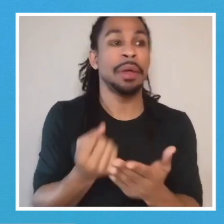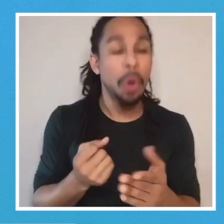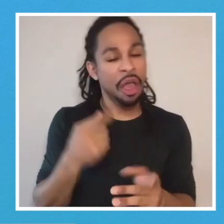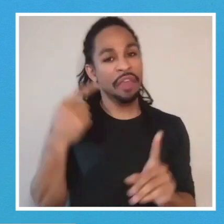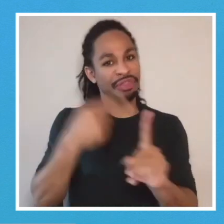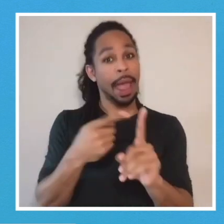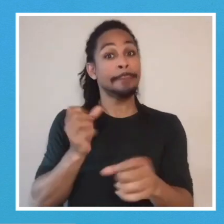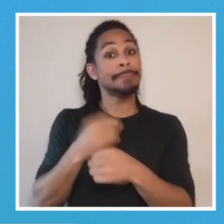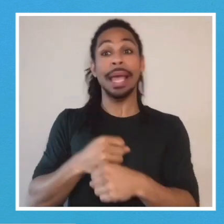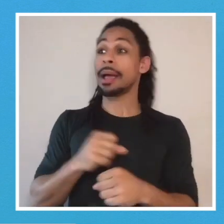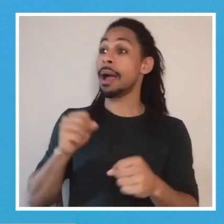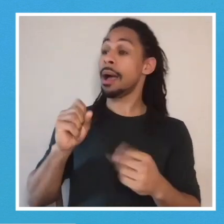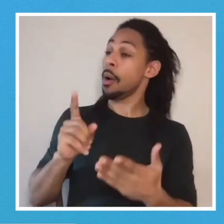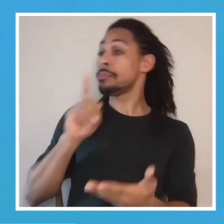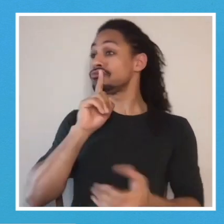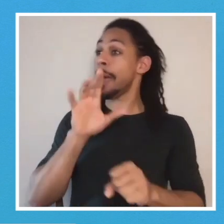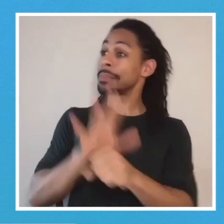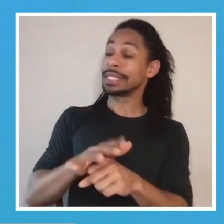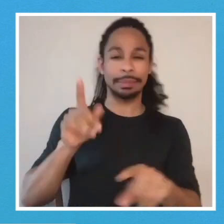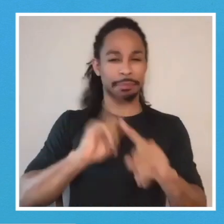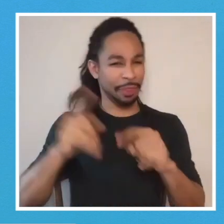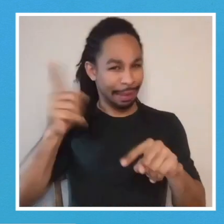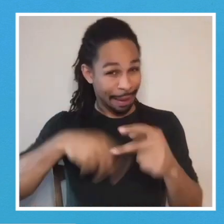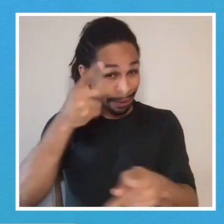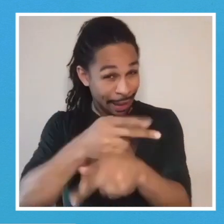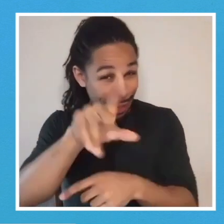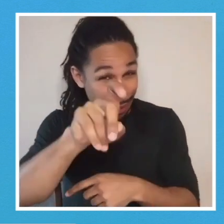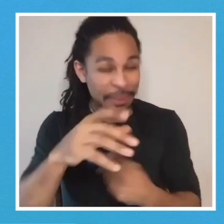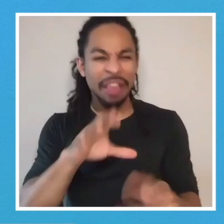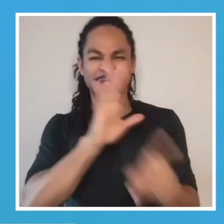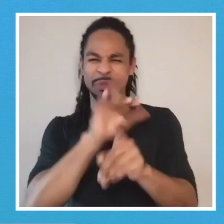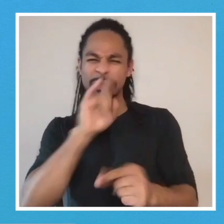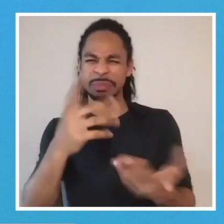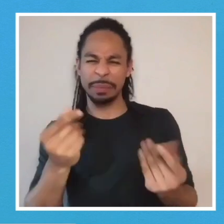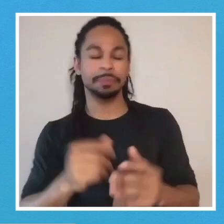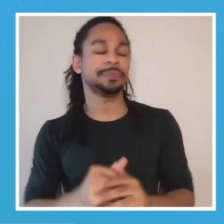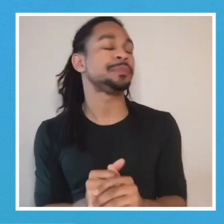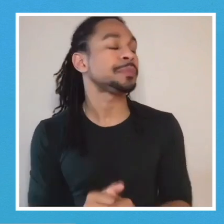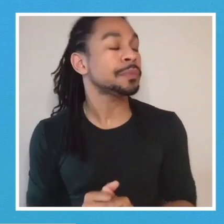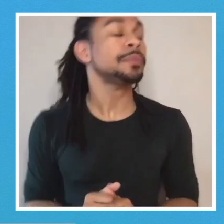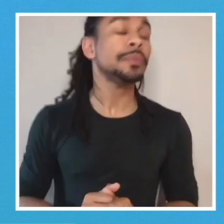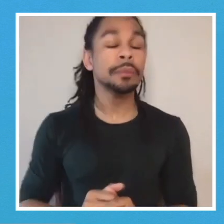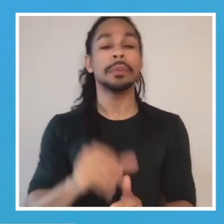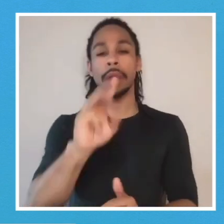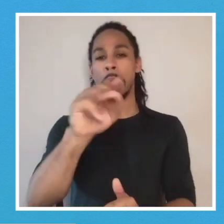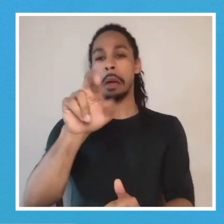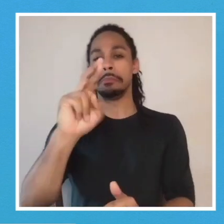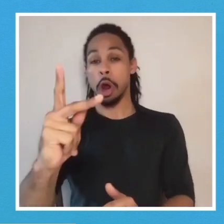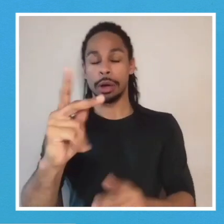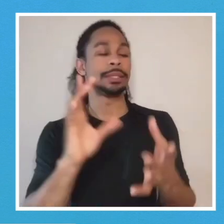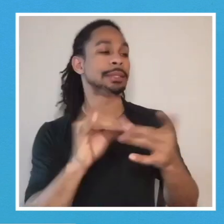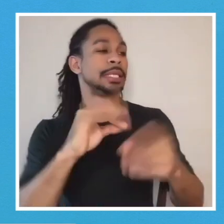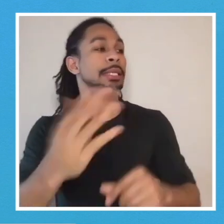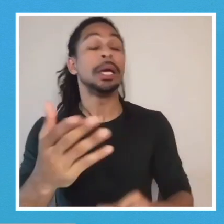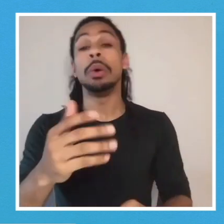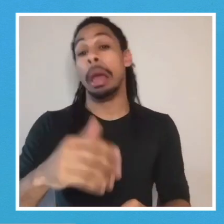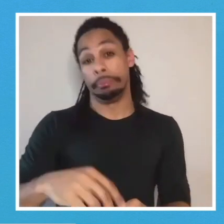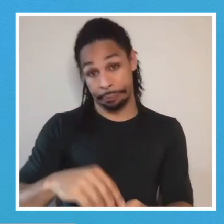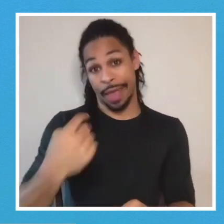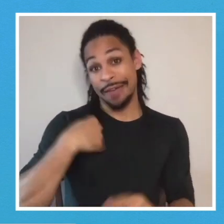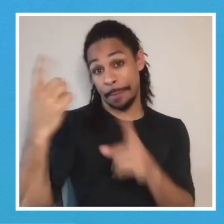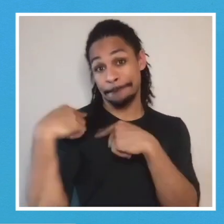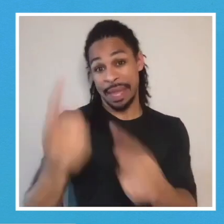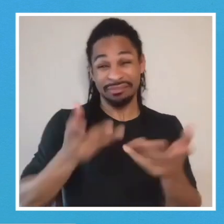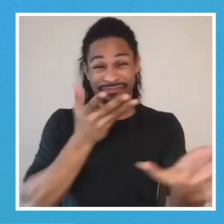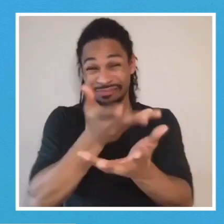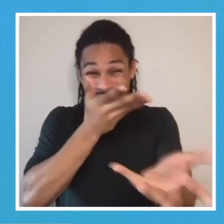keep? What's their response been so far? Do you think they're scared? Listen, I've been in talks with them for 2 months,